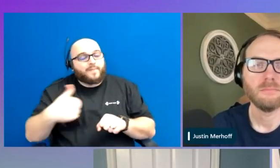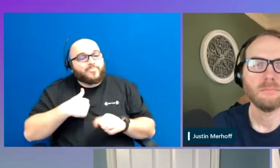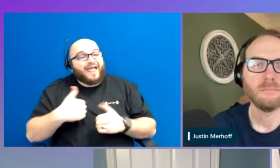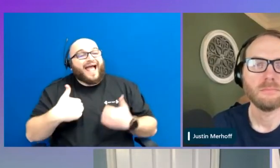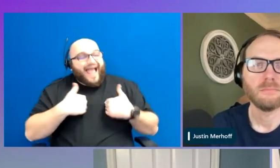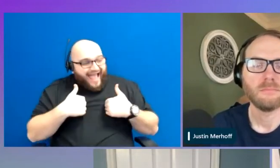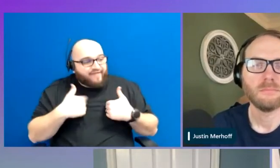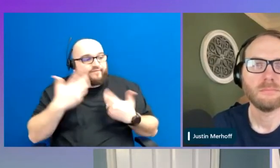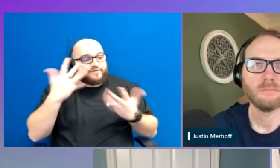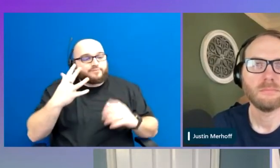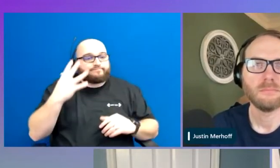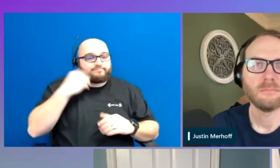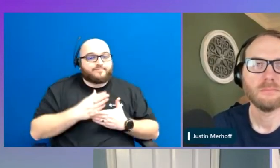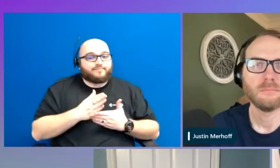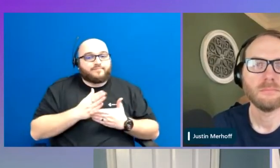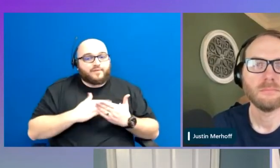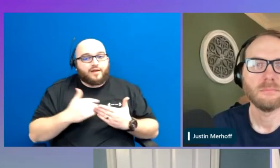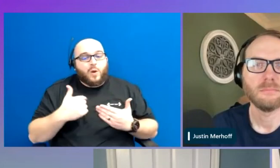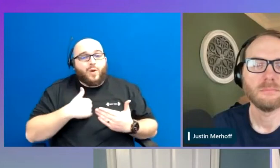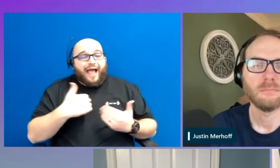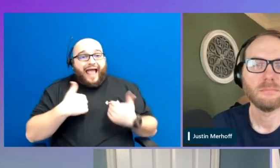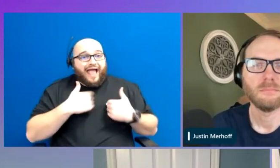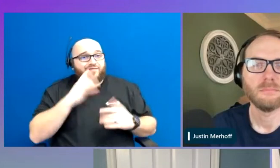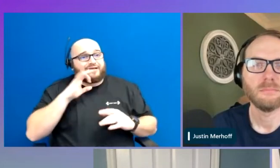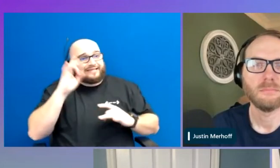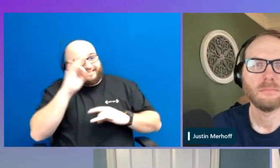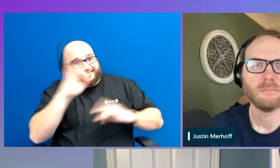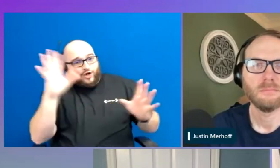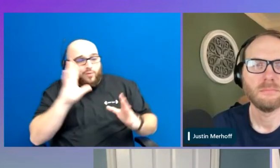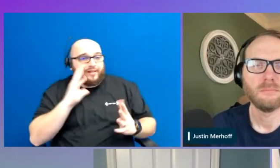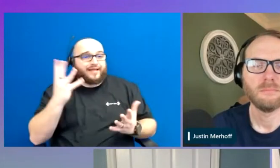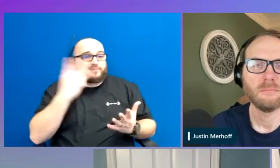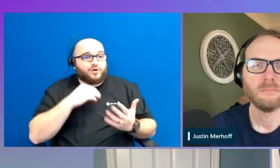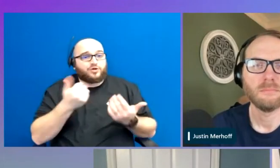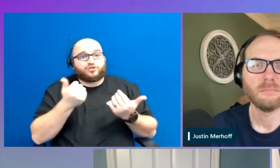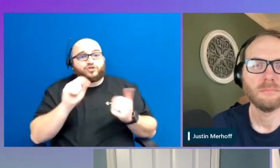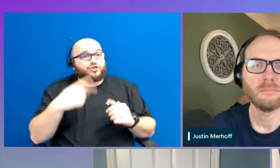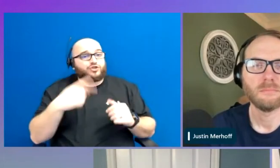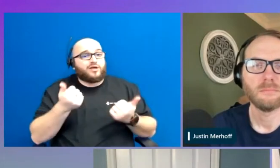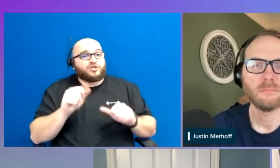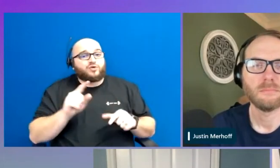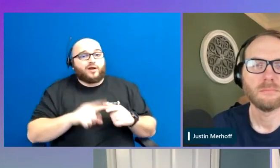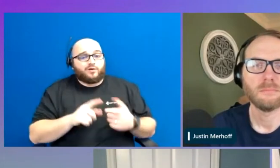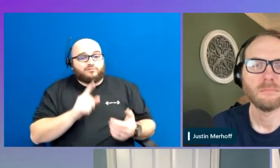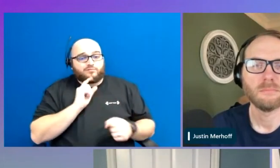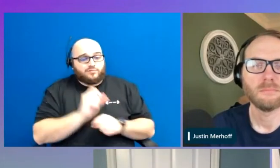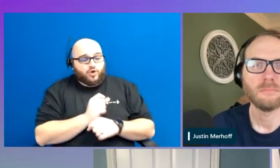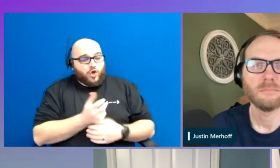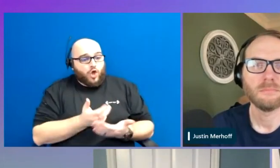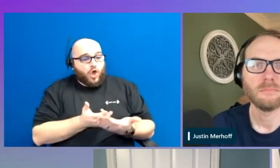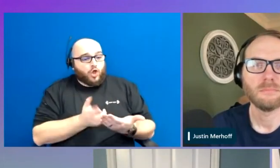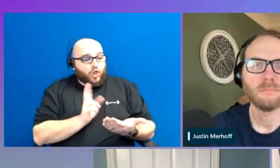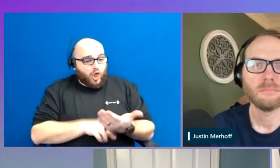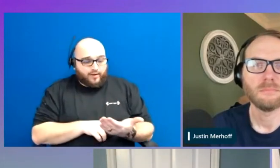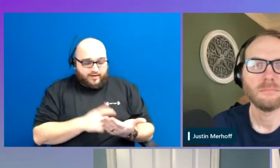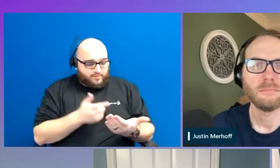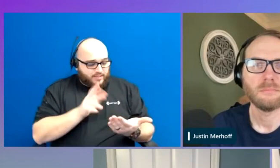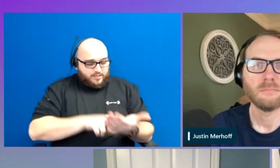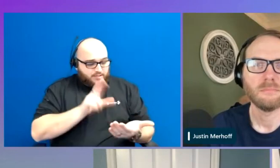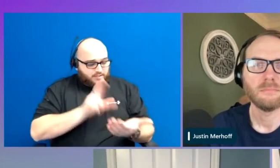where I'm faced with very bad user experience, trying to log in and like it's not working.